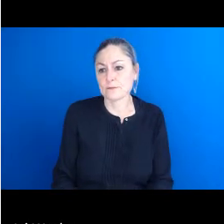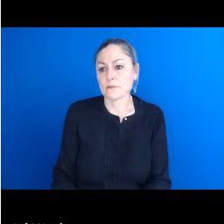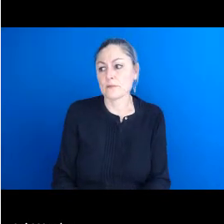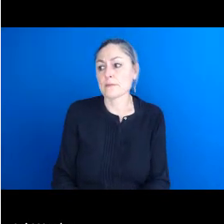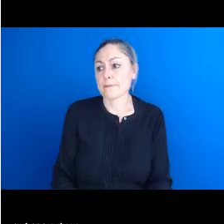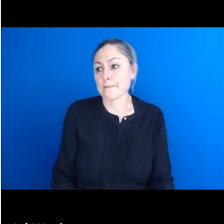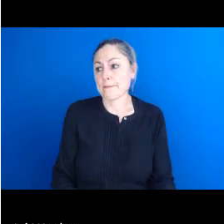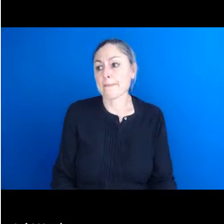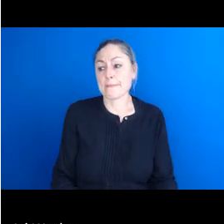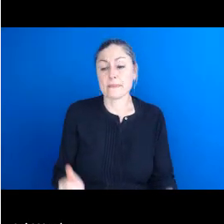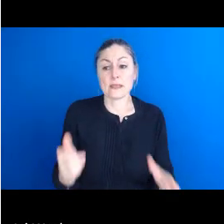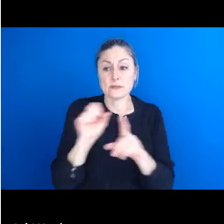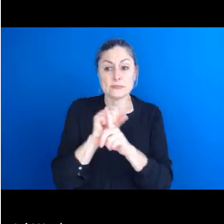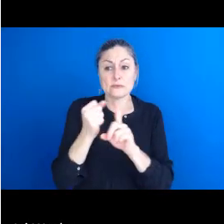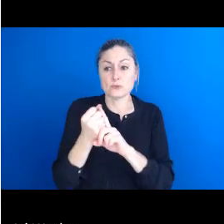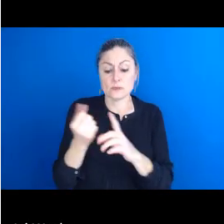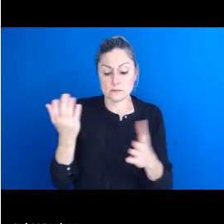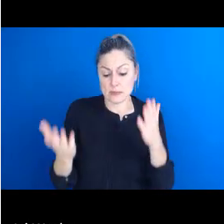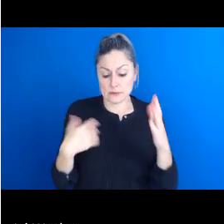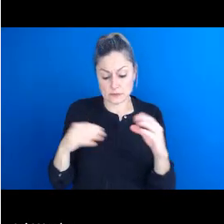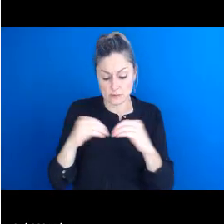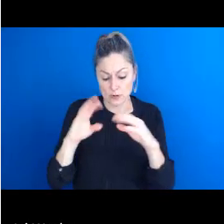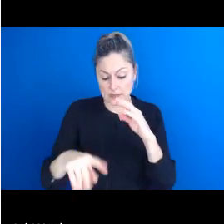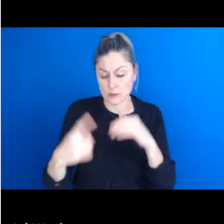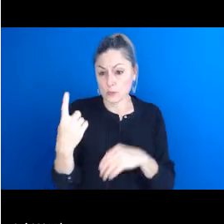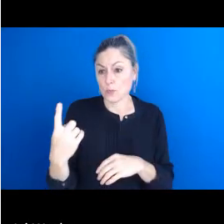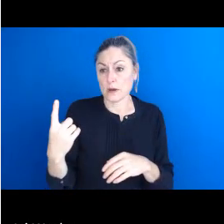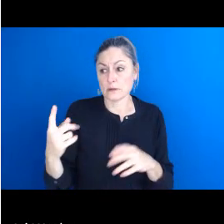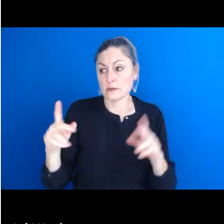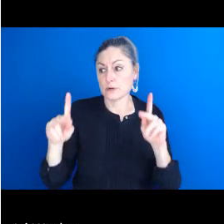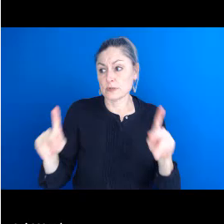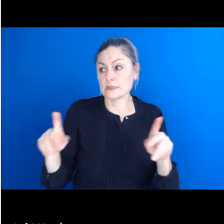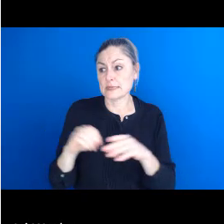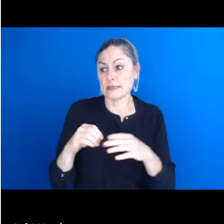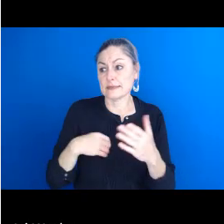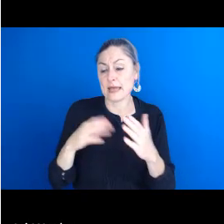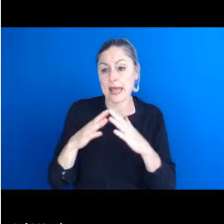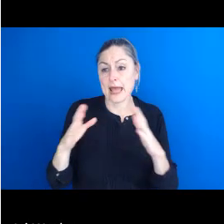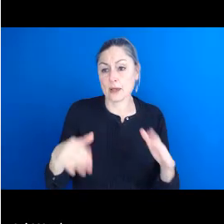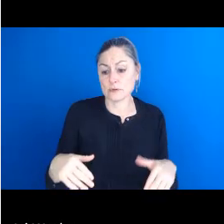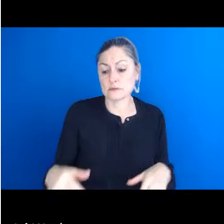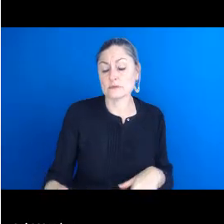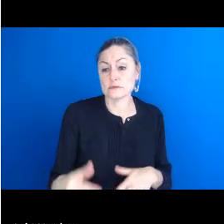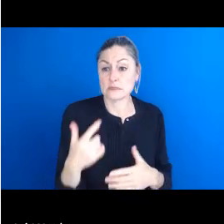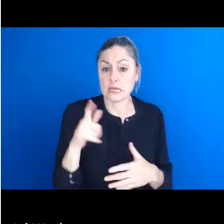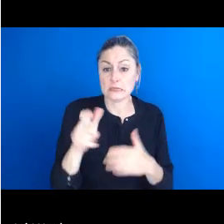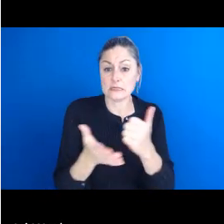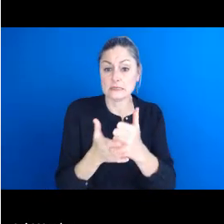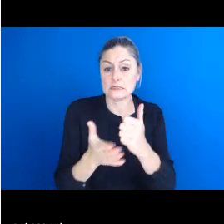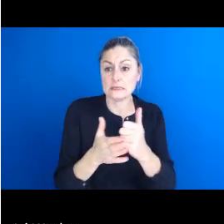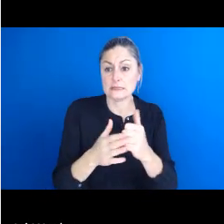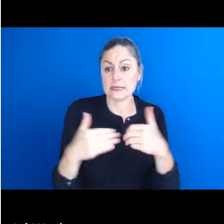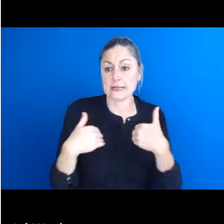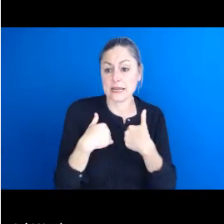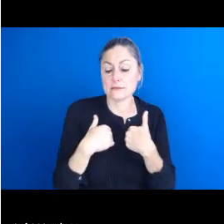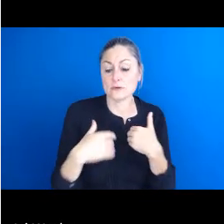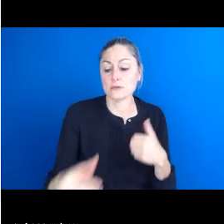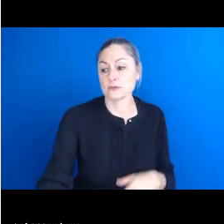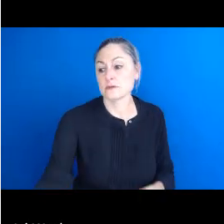There's also situations where there might be more than one person in a household that need an assistance animal. So that can be